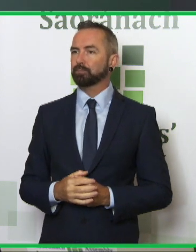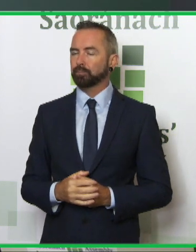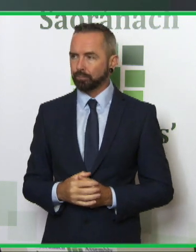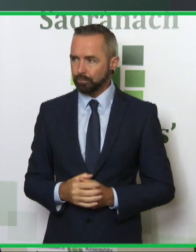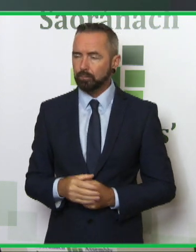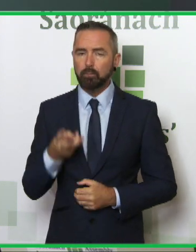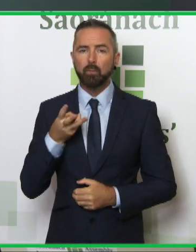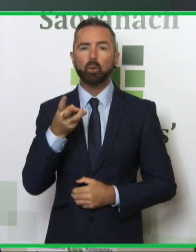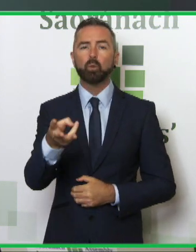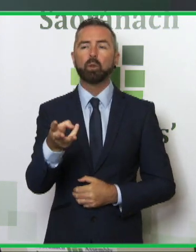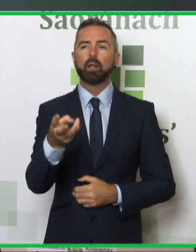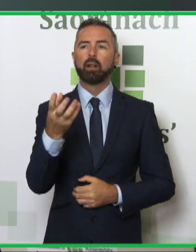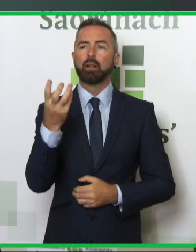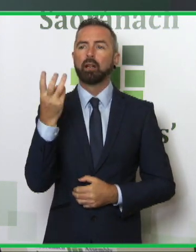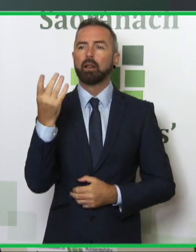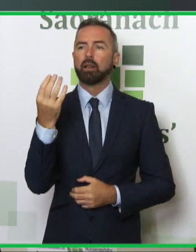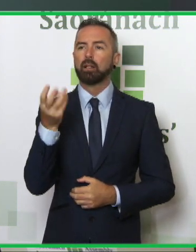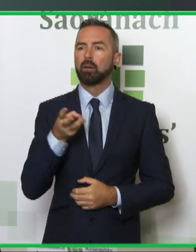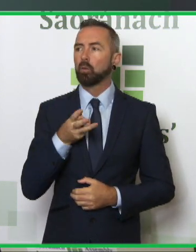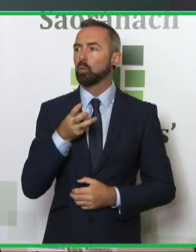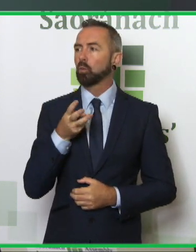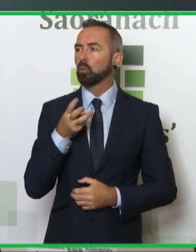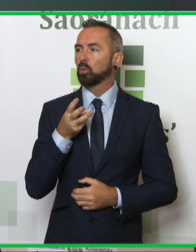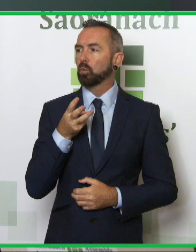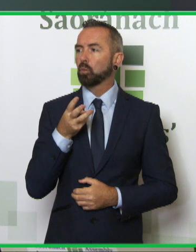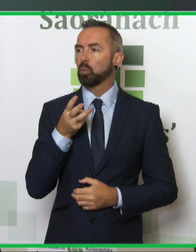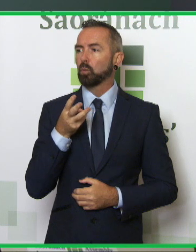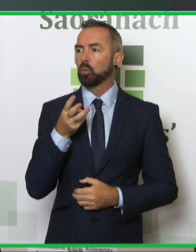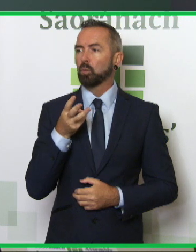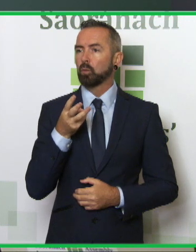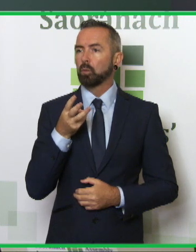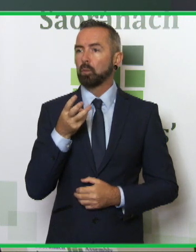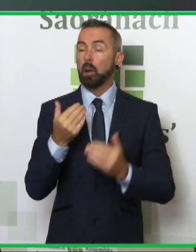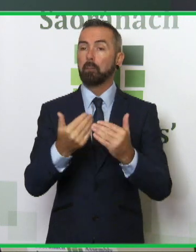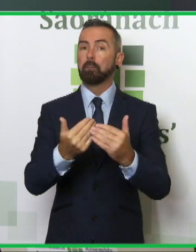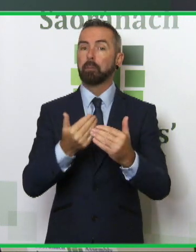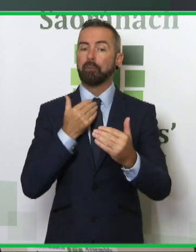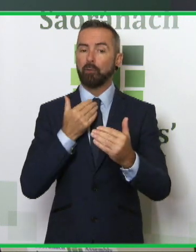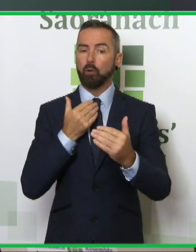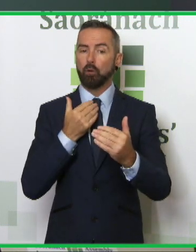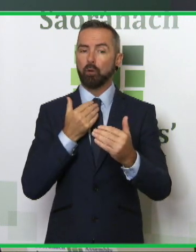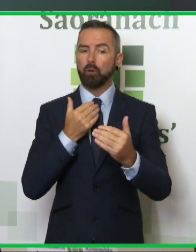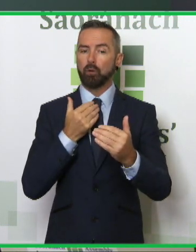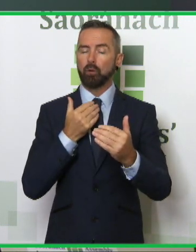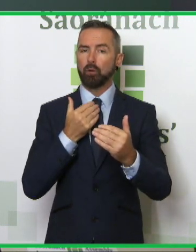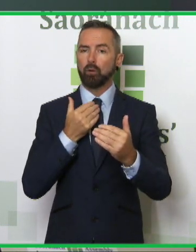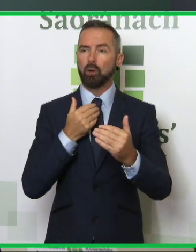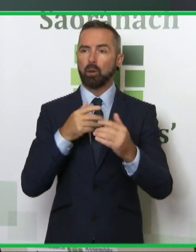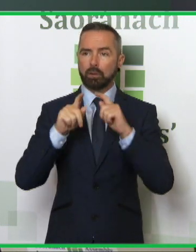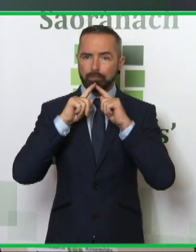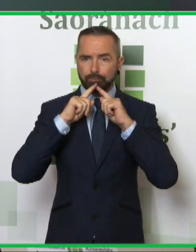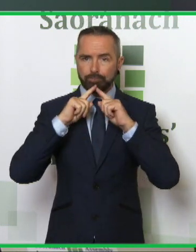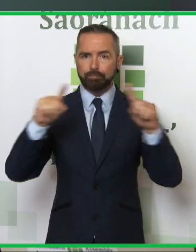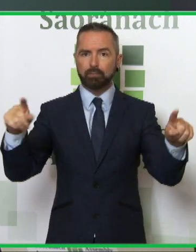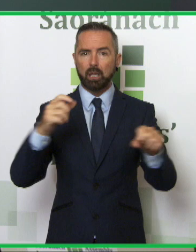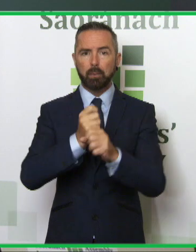We will be, before we cast the ballots, I have removed seals that were on those ballot boxes. Some of